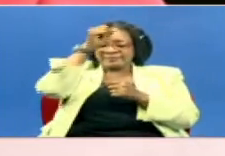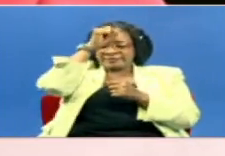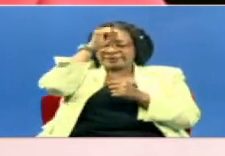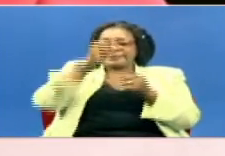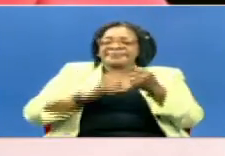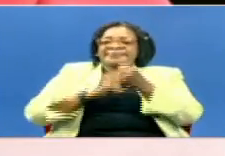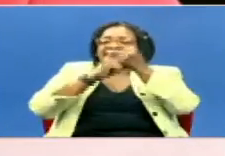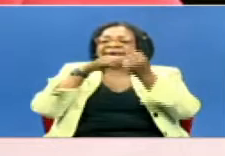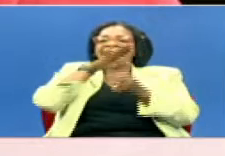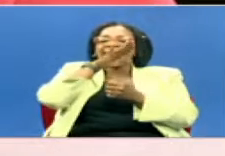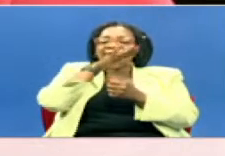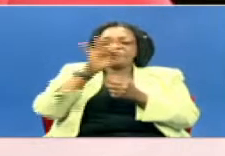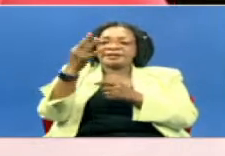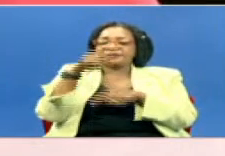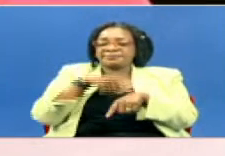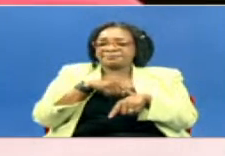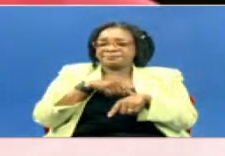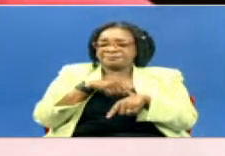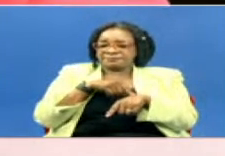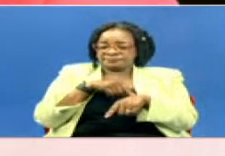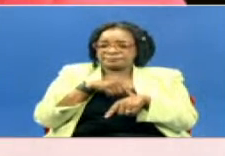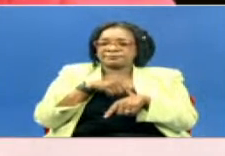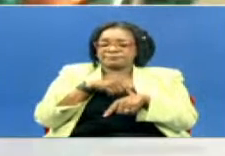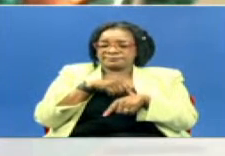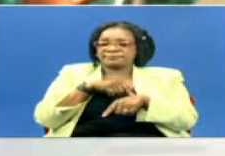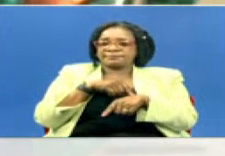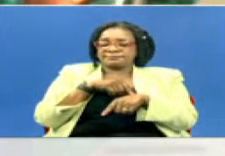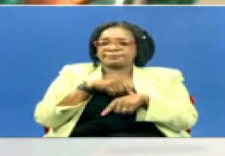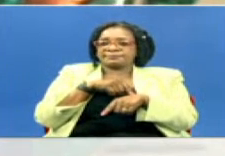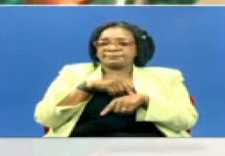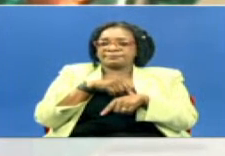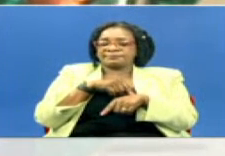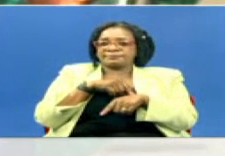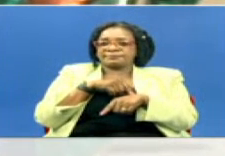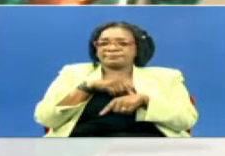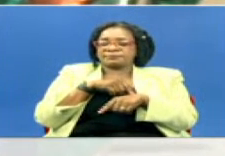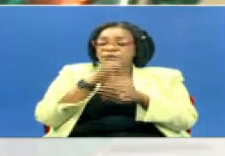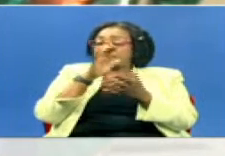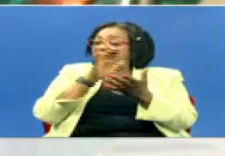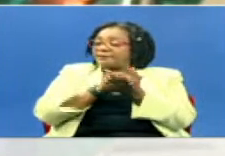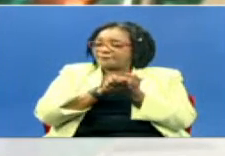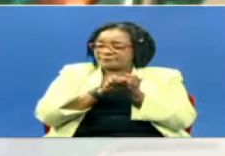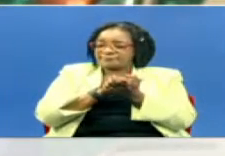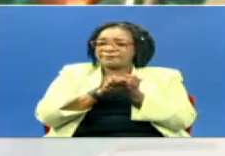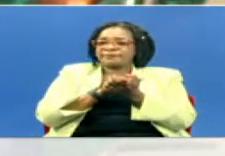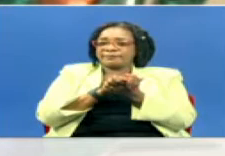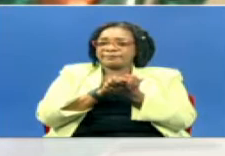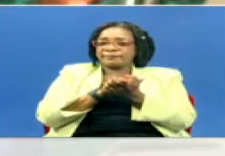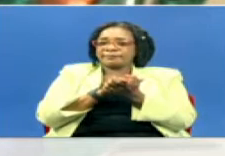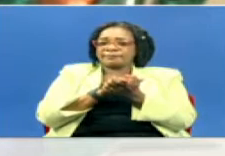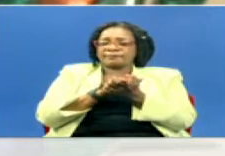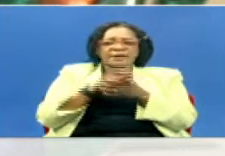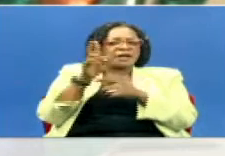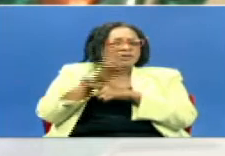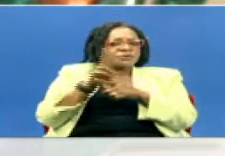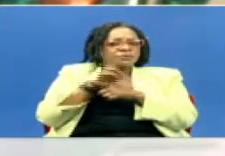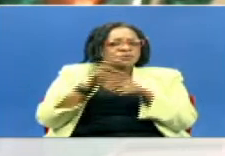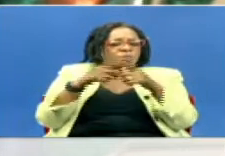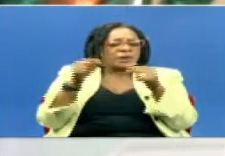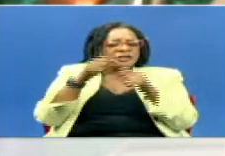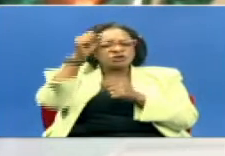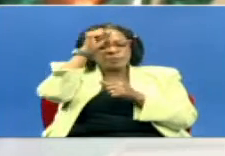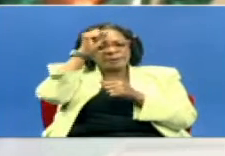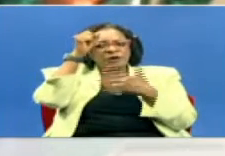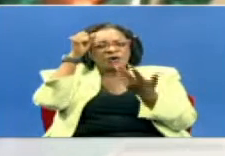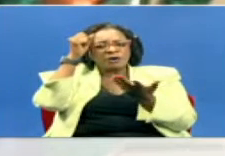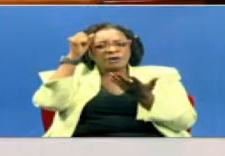Raila Odinga for a third term. Yes. I mean, in hindsight, do you still believe That was the right decision. Did I use the word stupid or some other word? You in